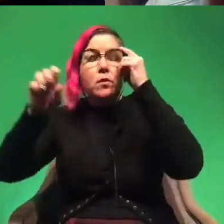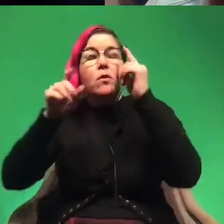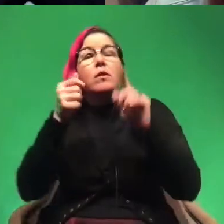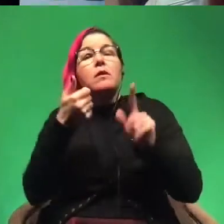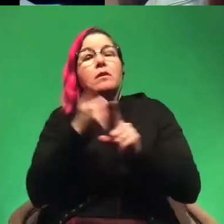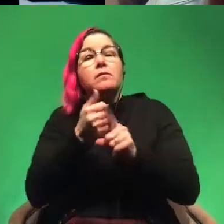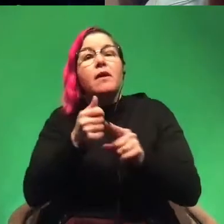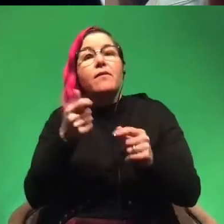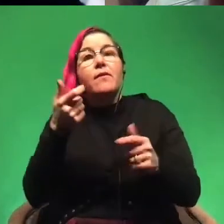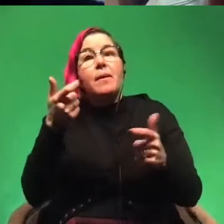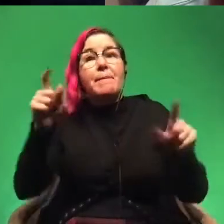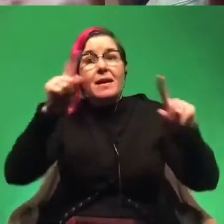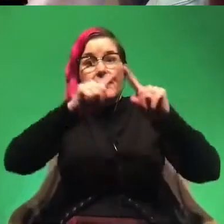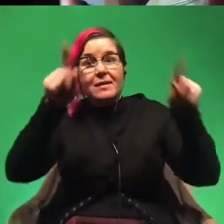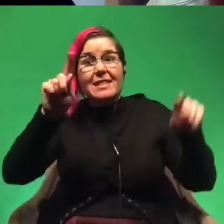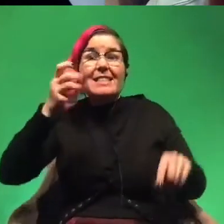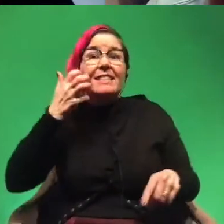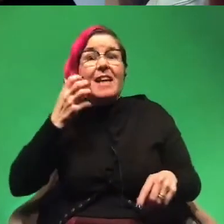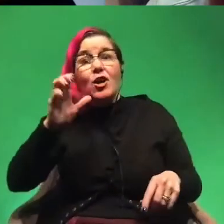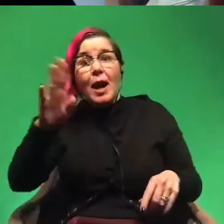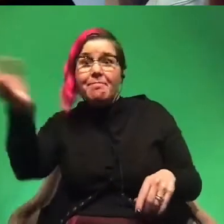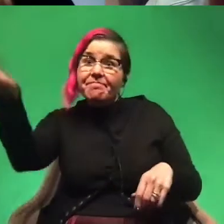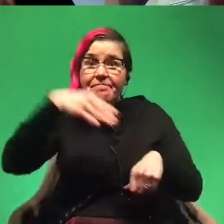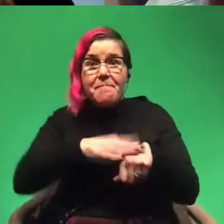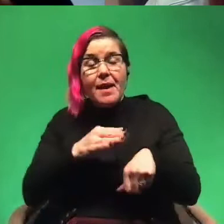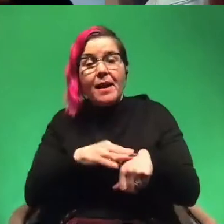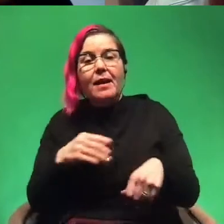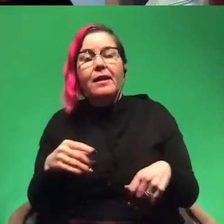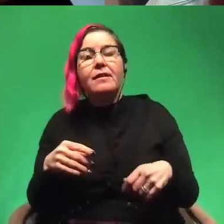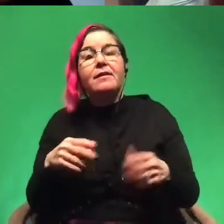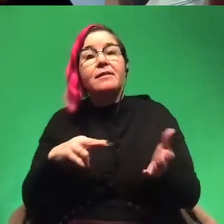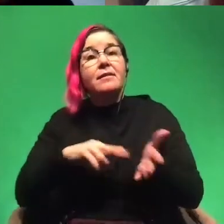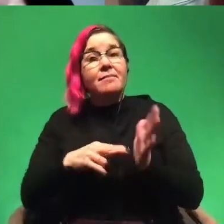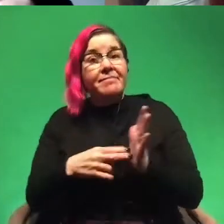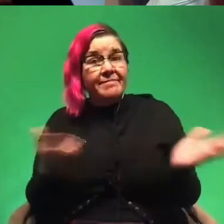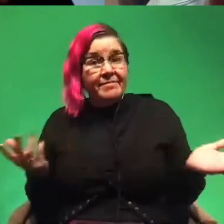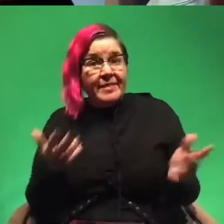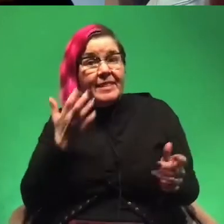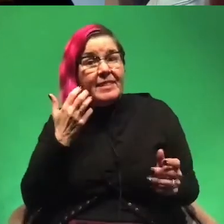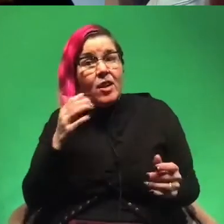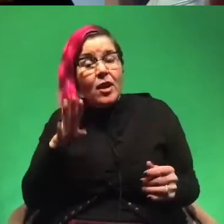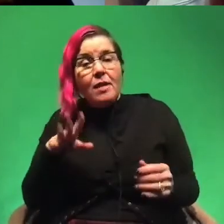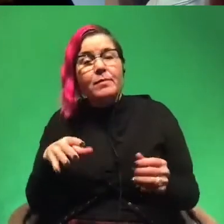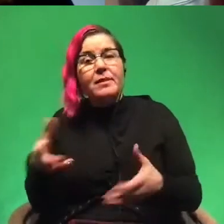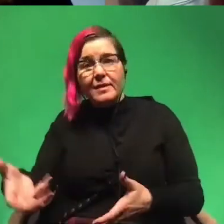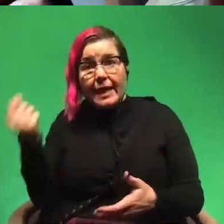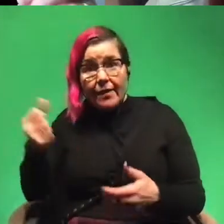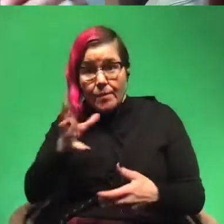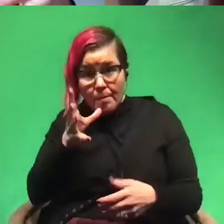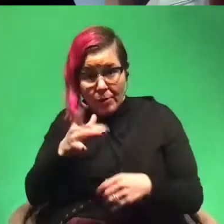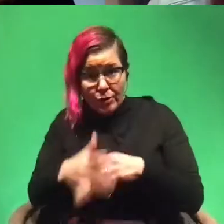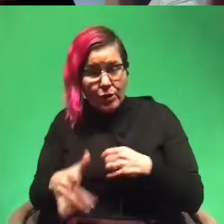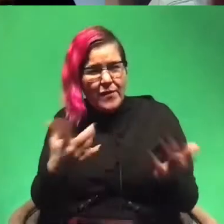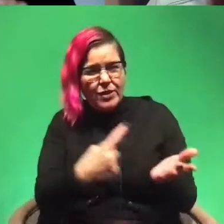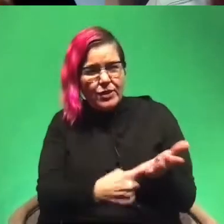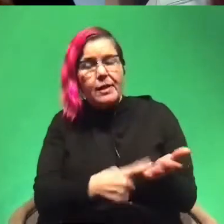big signs that says tiger cubs, you know, you can come there to pet them. What we're seeing is tiger cubs that are A, taken from their mothers, which we've already discussed,